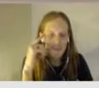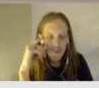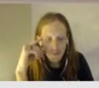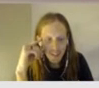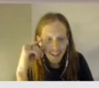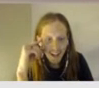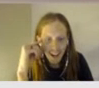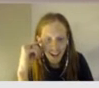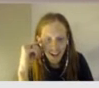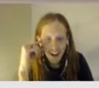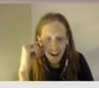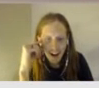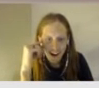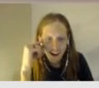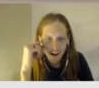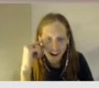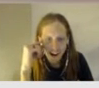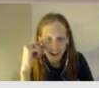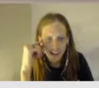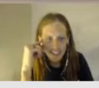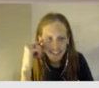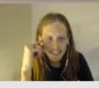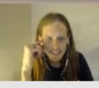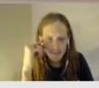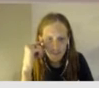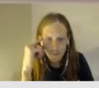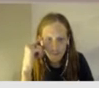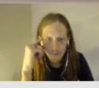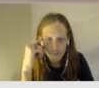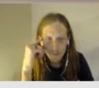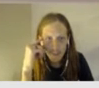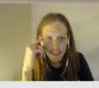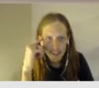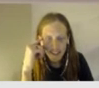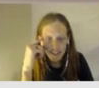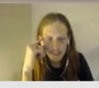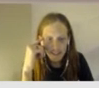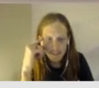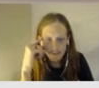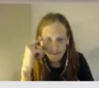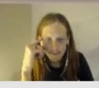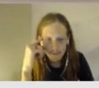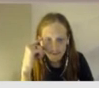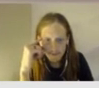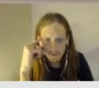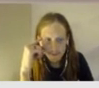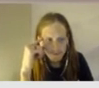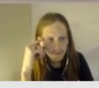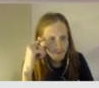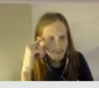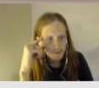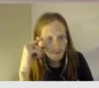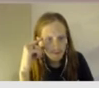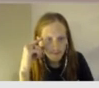are photographers, and I have friends who want to go out and shoot together. And when they arm wrestle me into doing that,